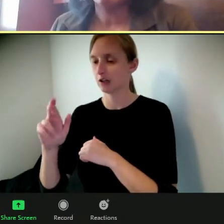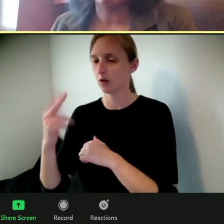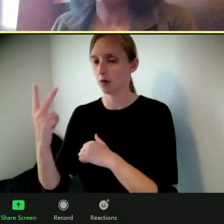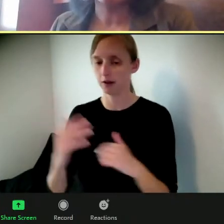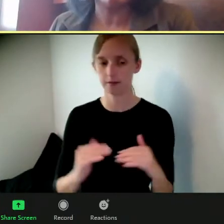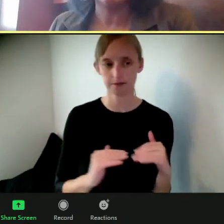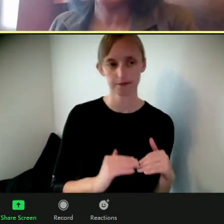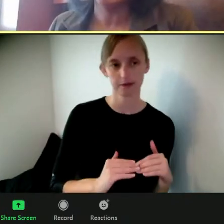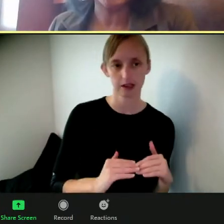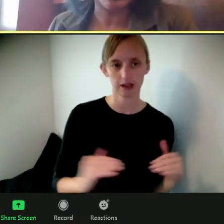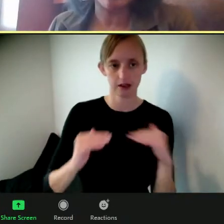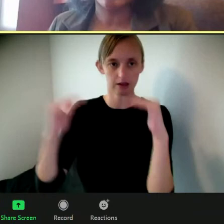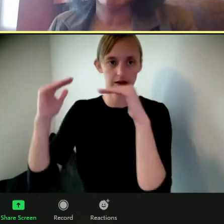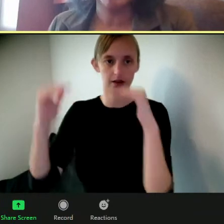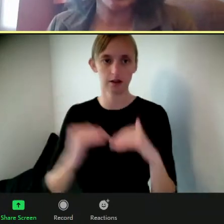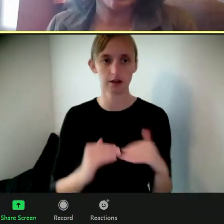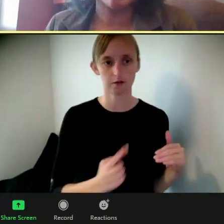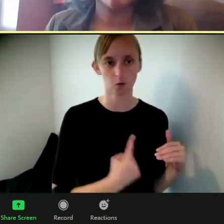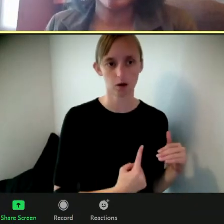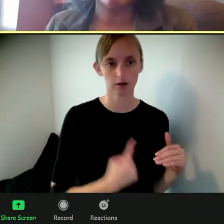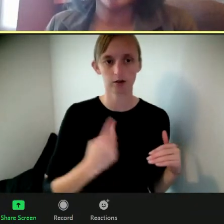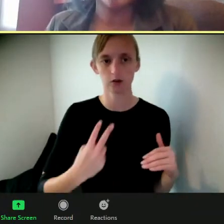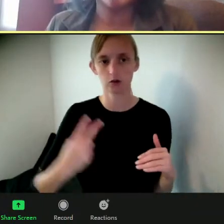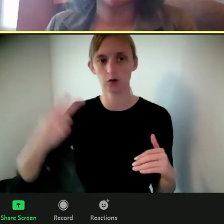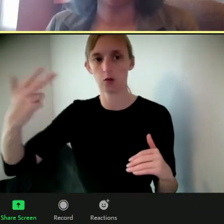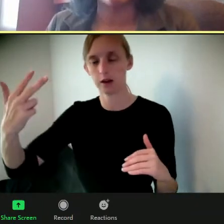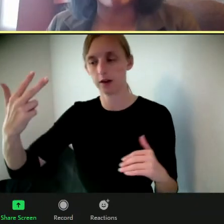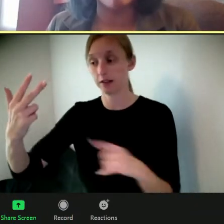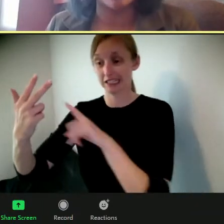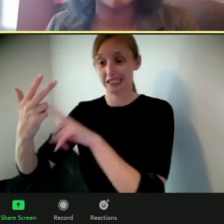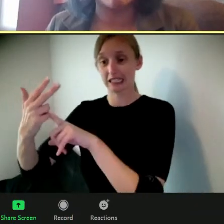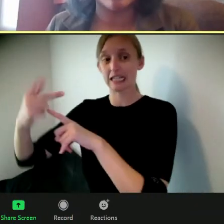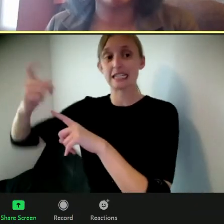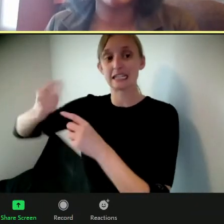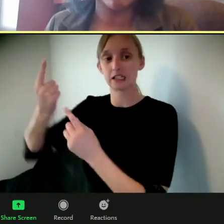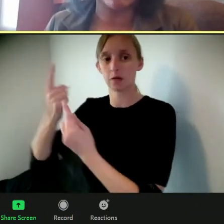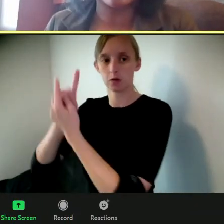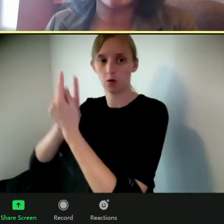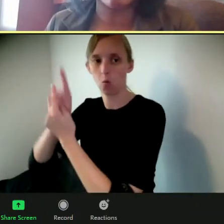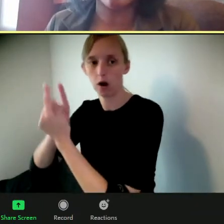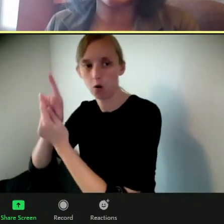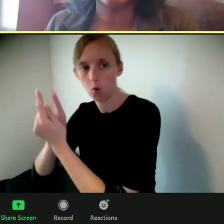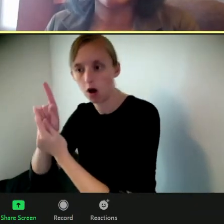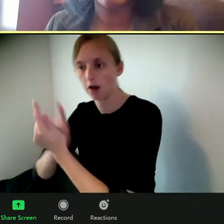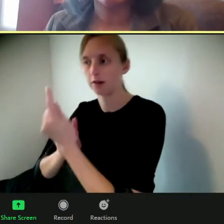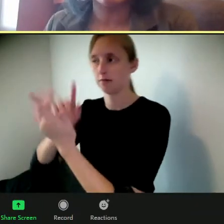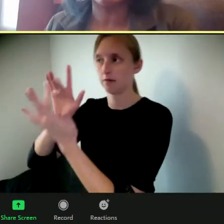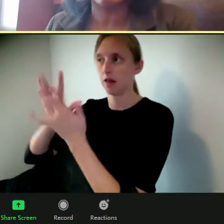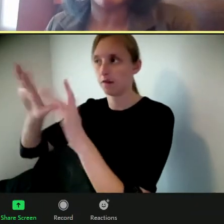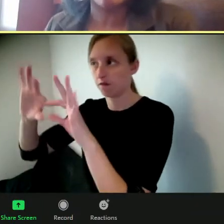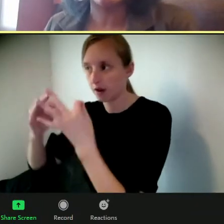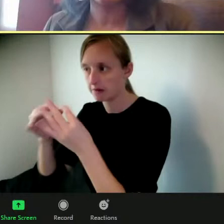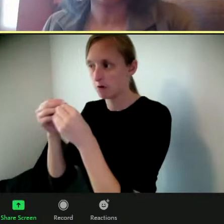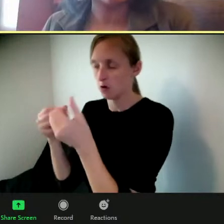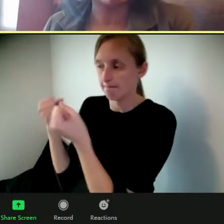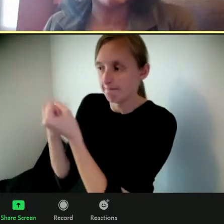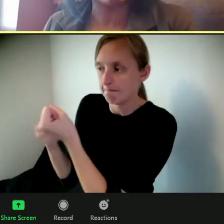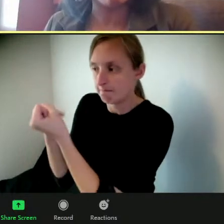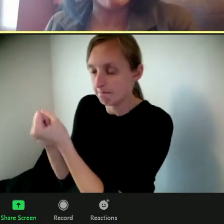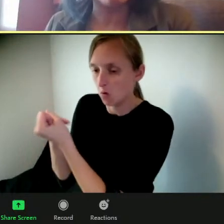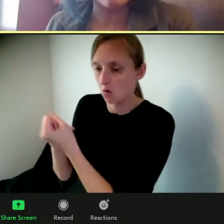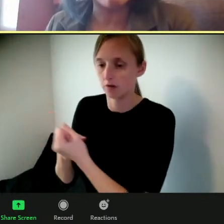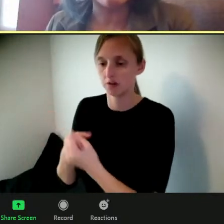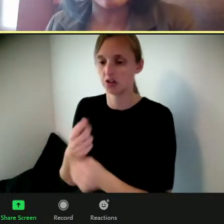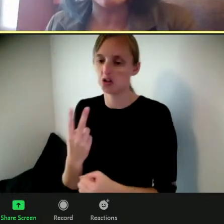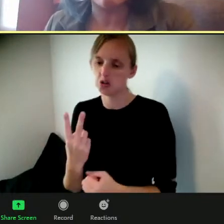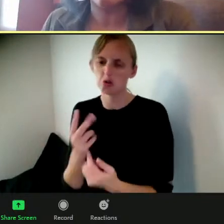need someone to just work with them, to work with them individually, to do outreach with the family, so forth and so on. So that is an area that is continuing to